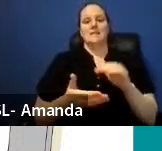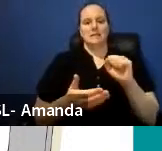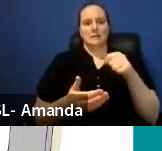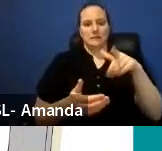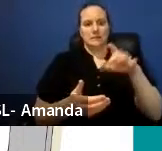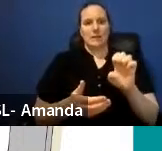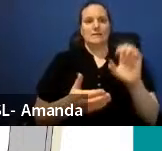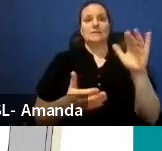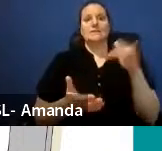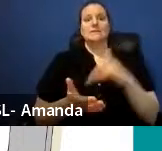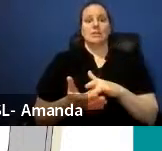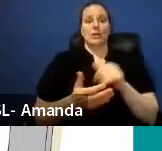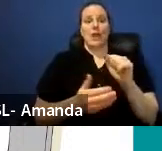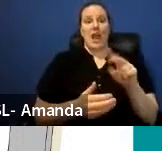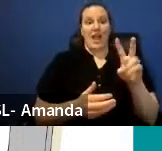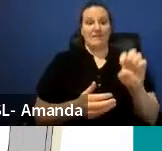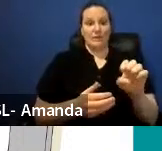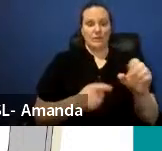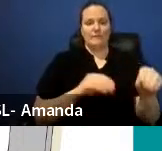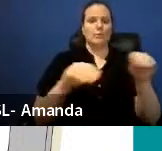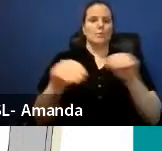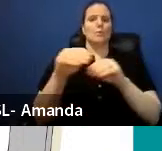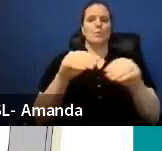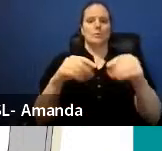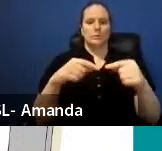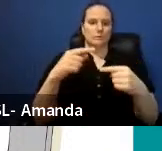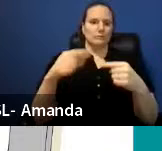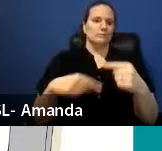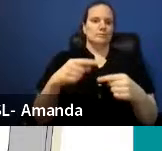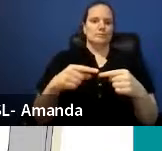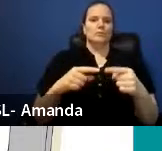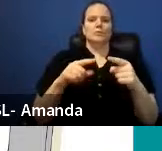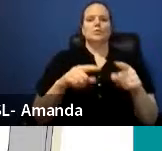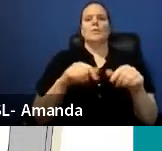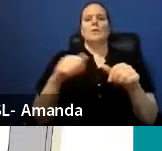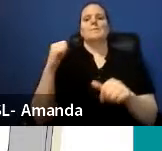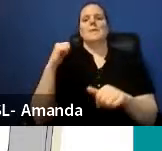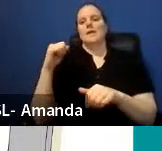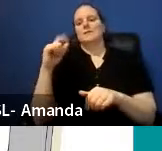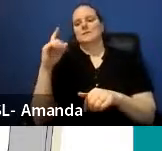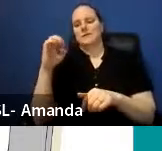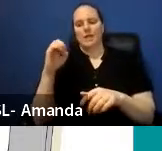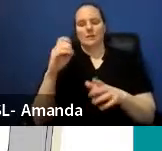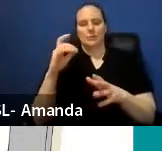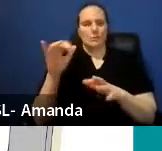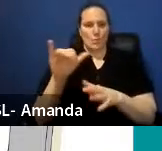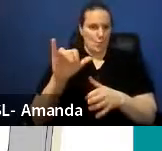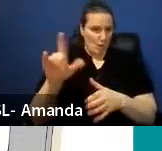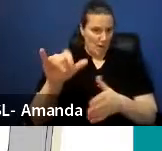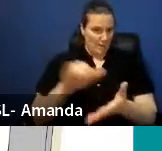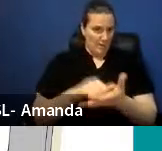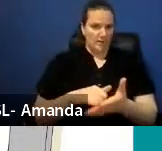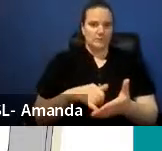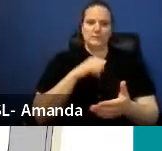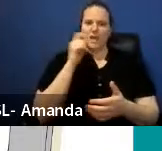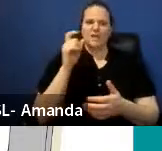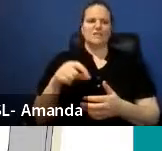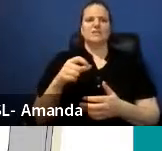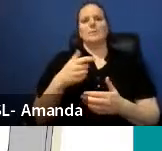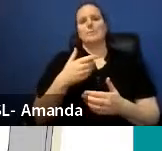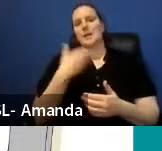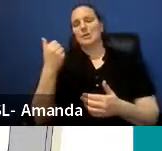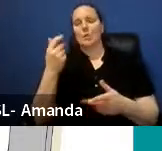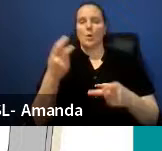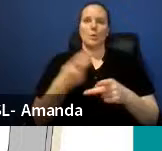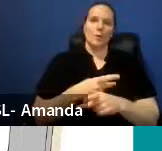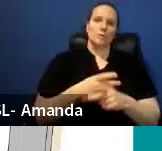Avenue, we have to move the cycle track over to the back side of essentially where that is. That's not necessarily better or